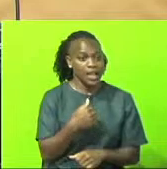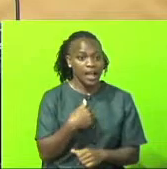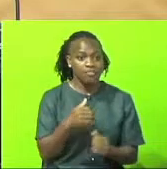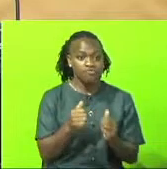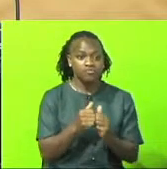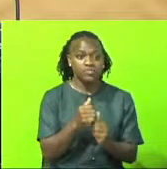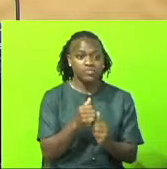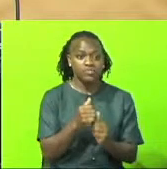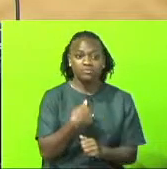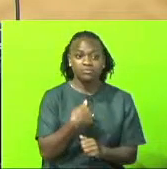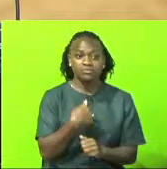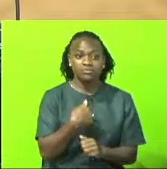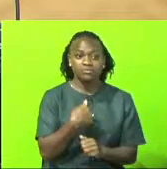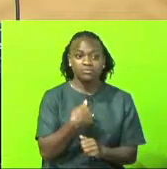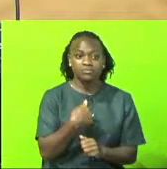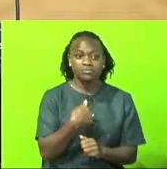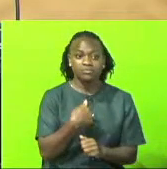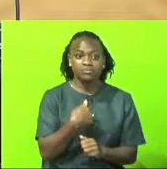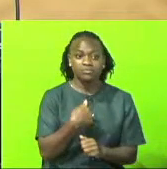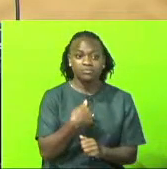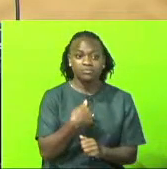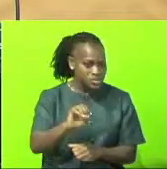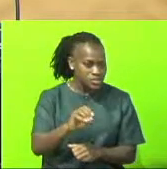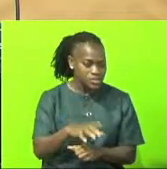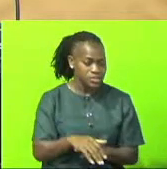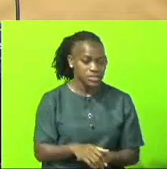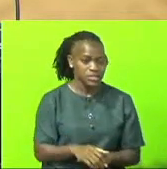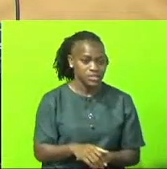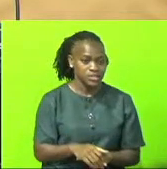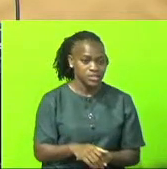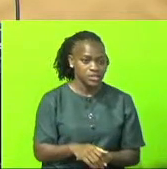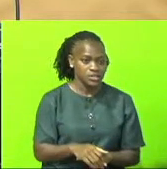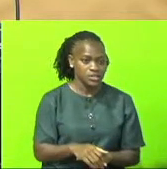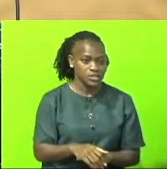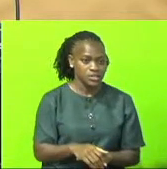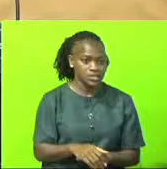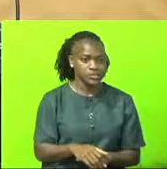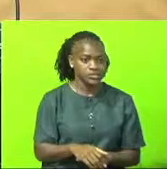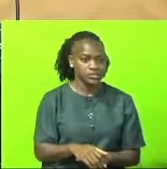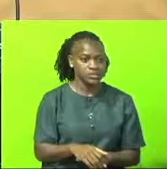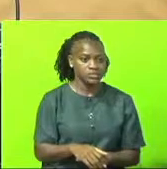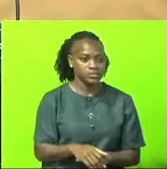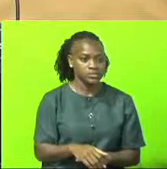only the writ, it's not a naked writ, it's not a lame writ, Mr. Speaker.